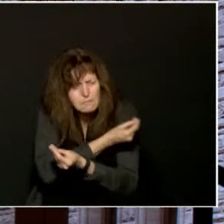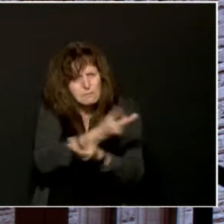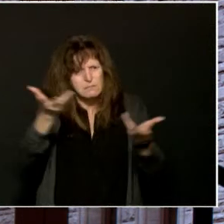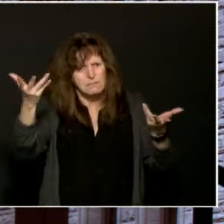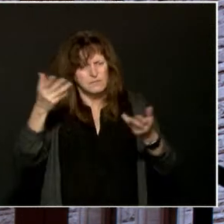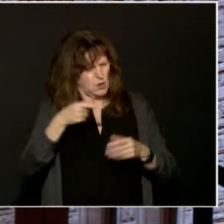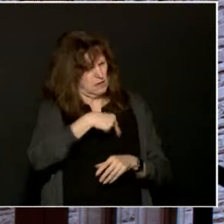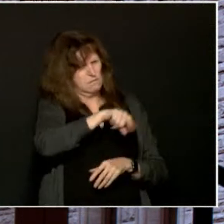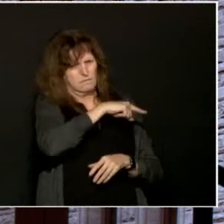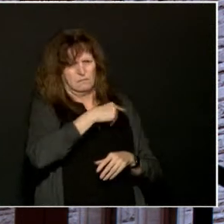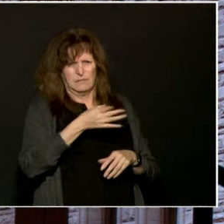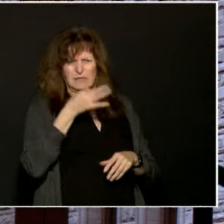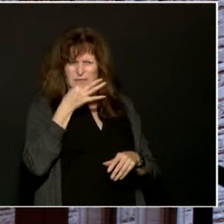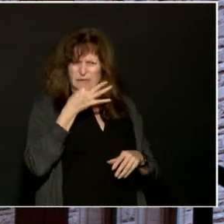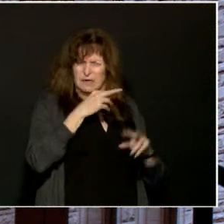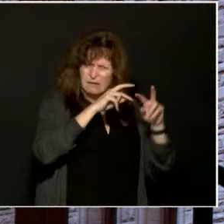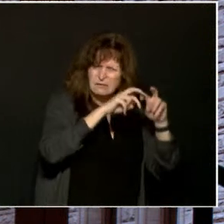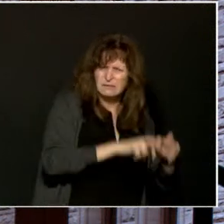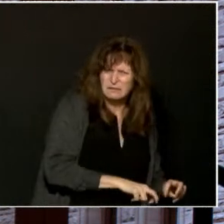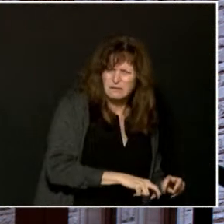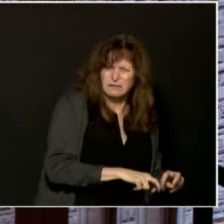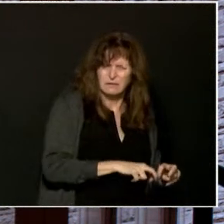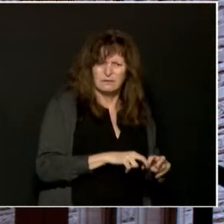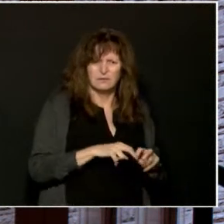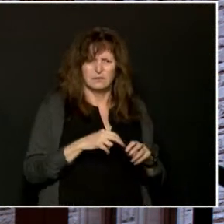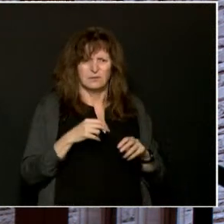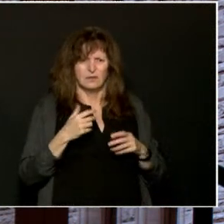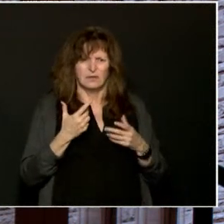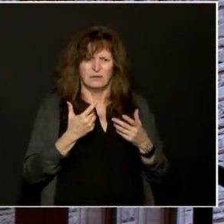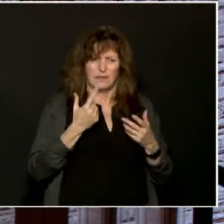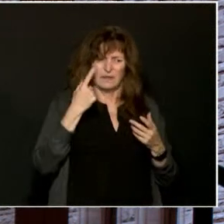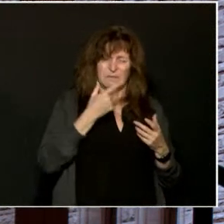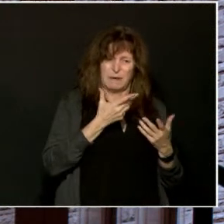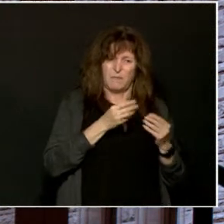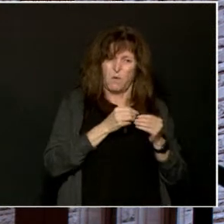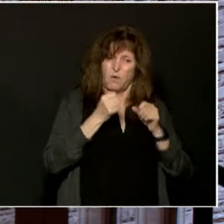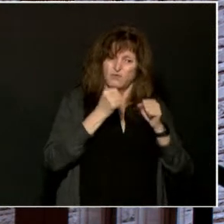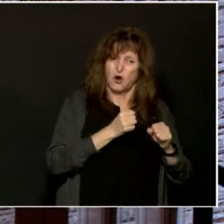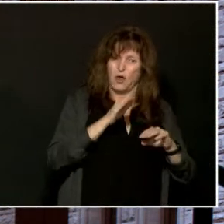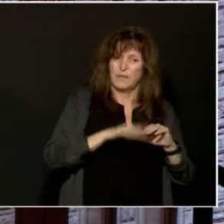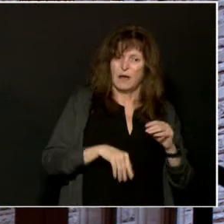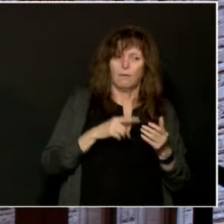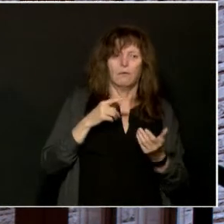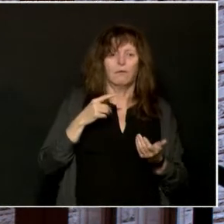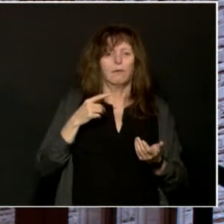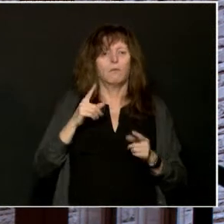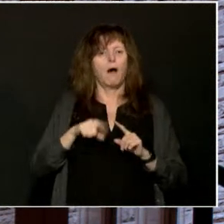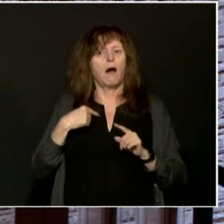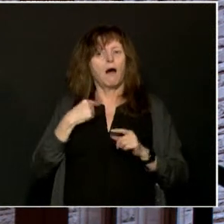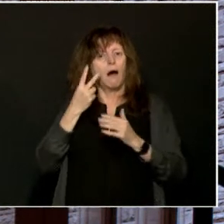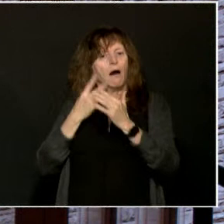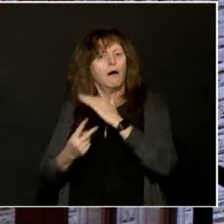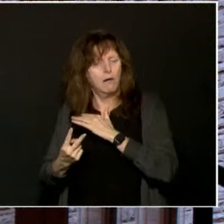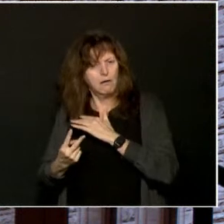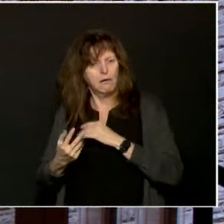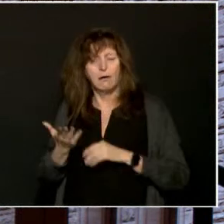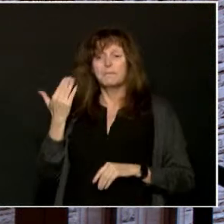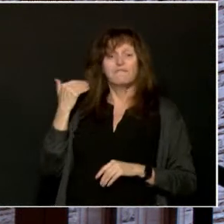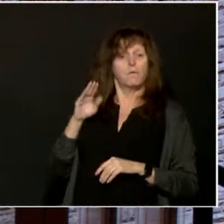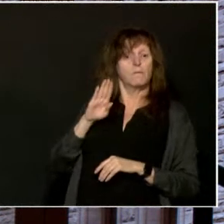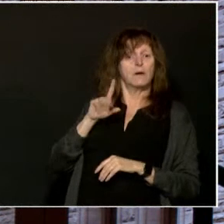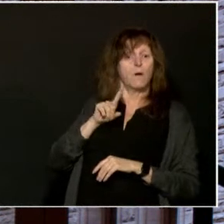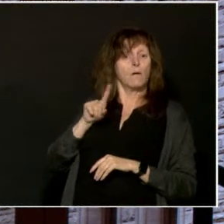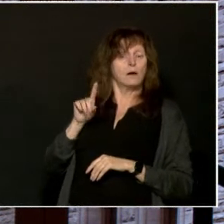idea of that it's maybe more prominent than we had seen, even as the prominent one before, the B117 UK,